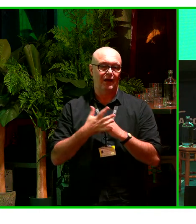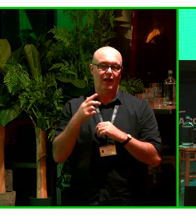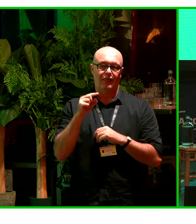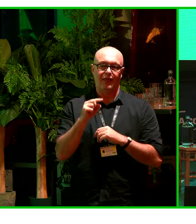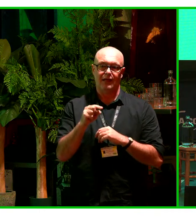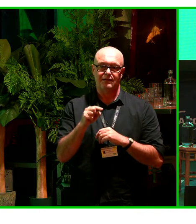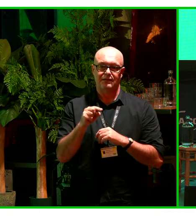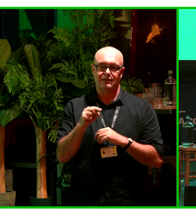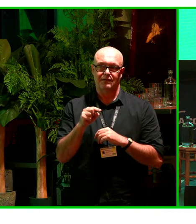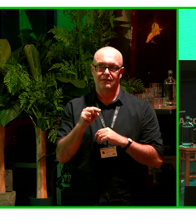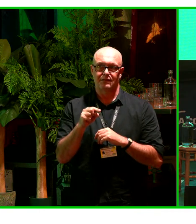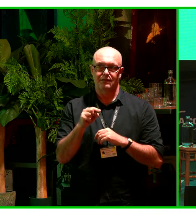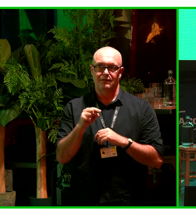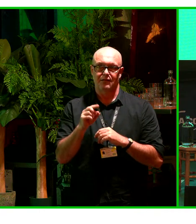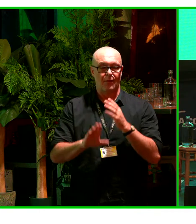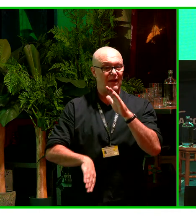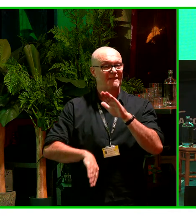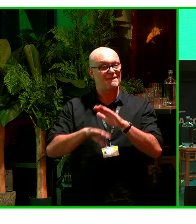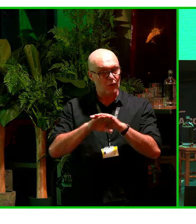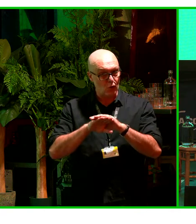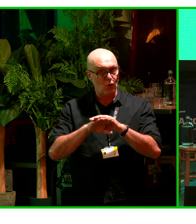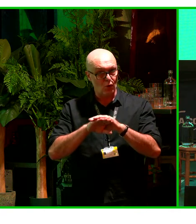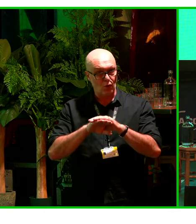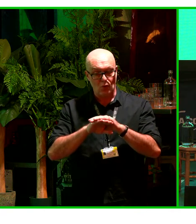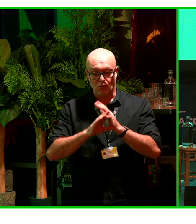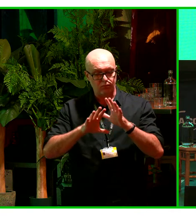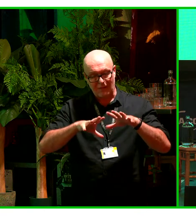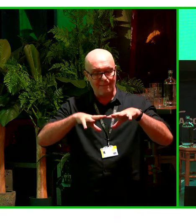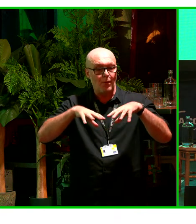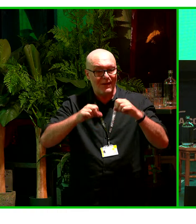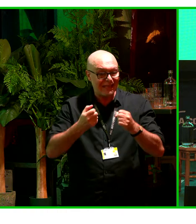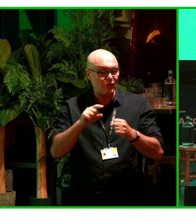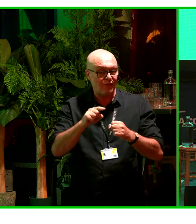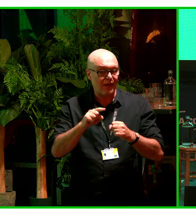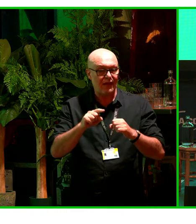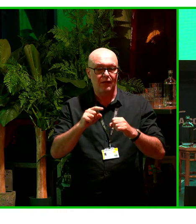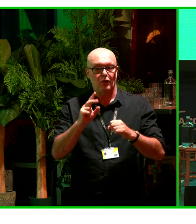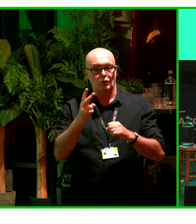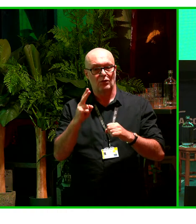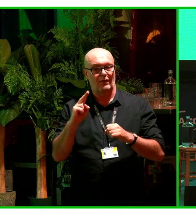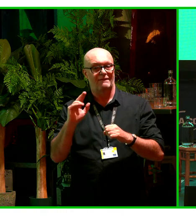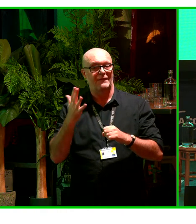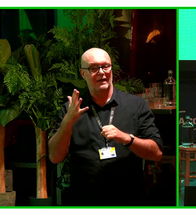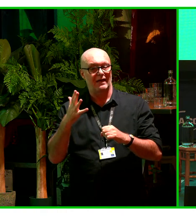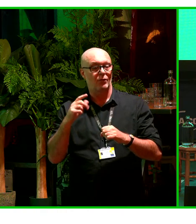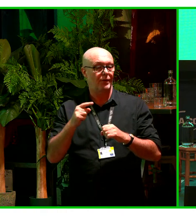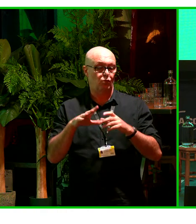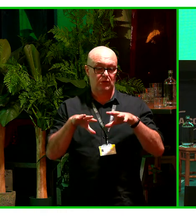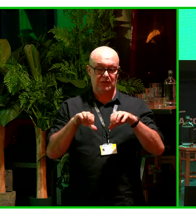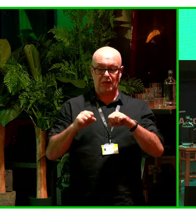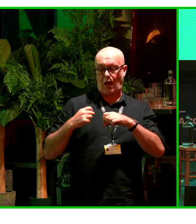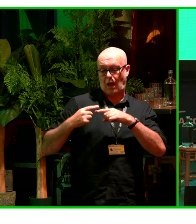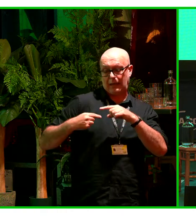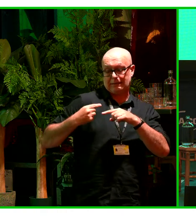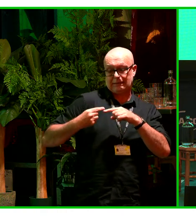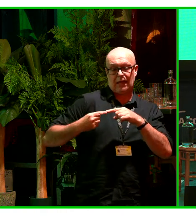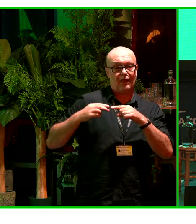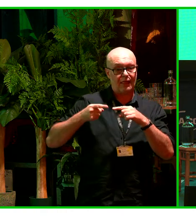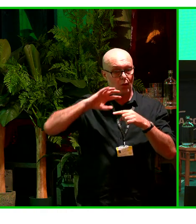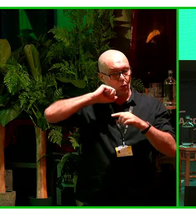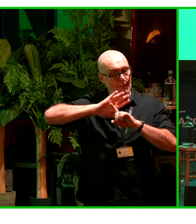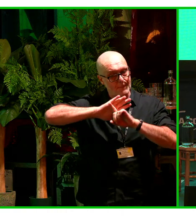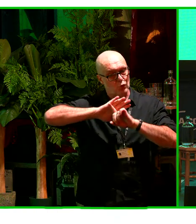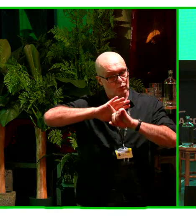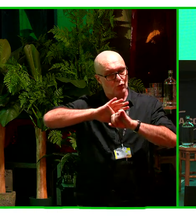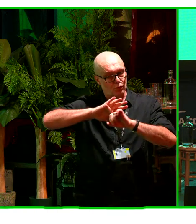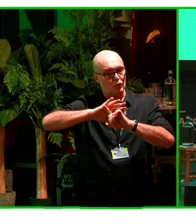full implementation of that is delayed till 2025, although an interim is coming out next year. That's going to be pushing at least for an